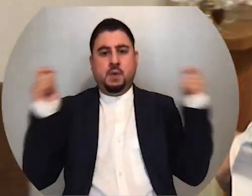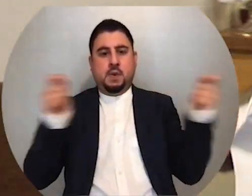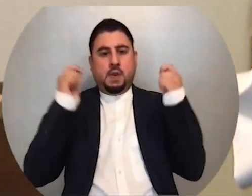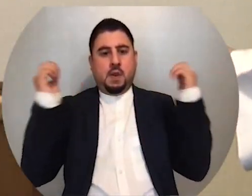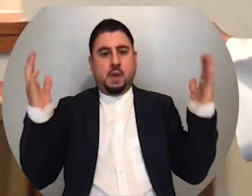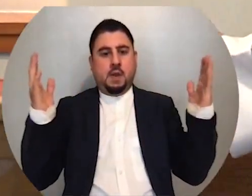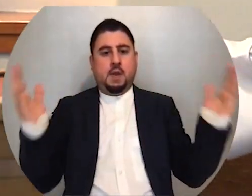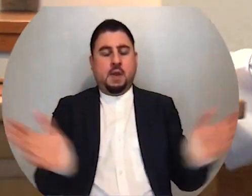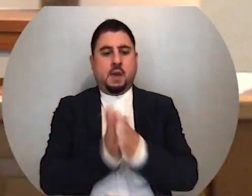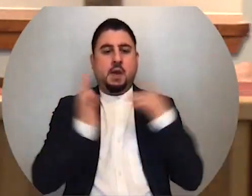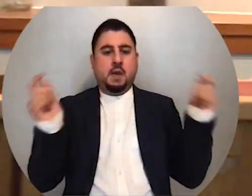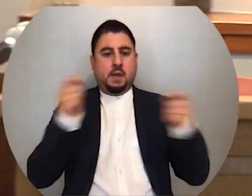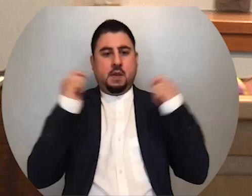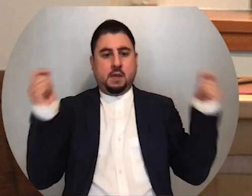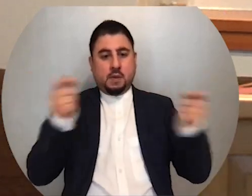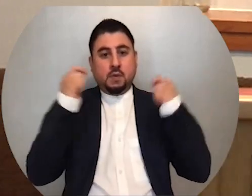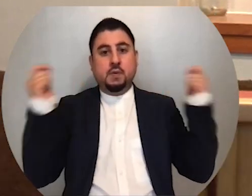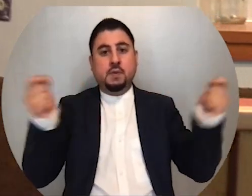alleluia,